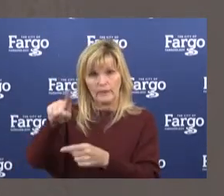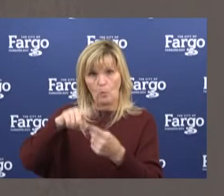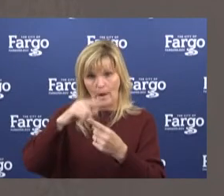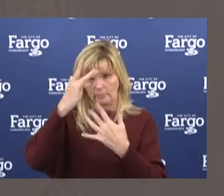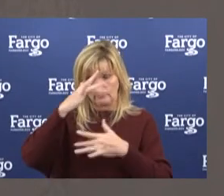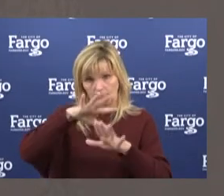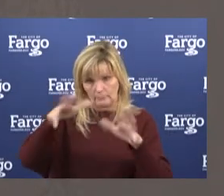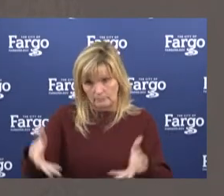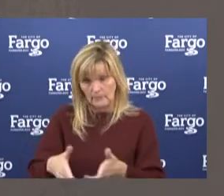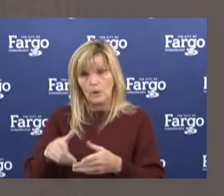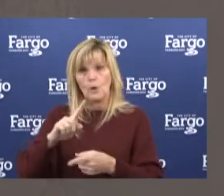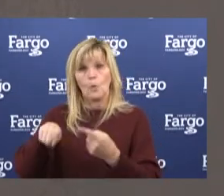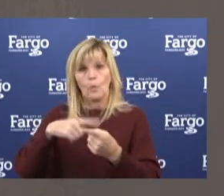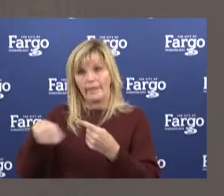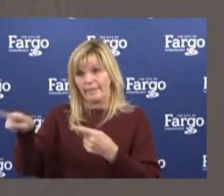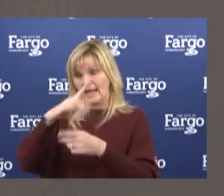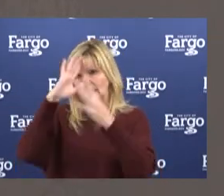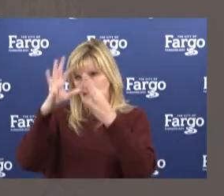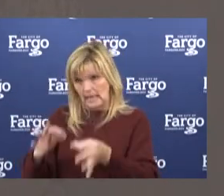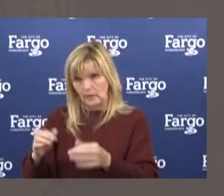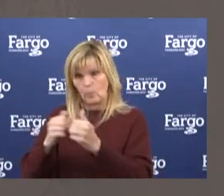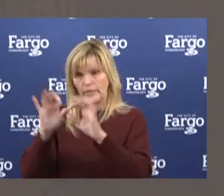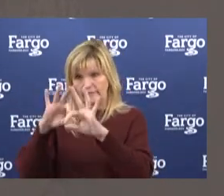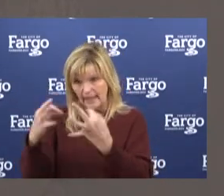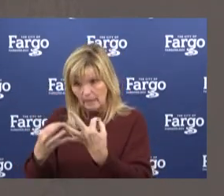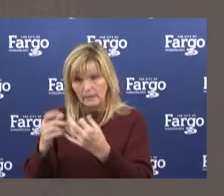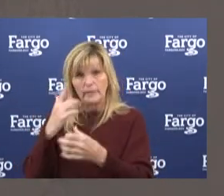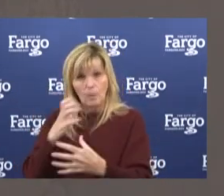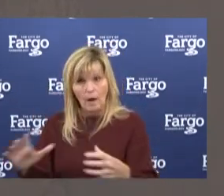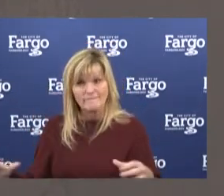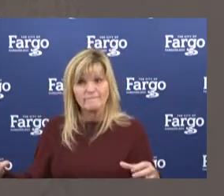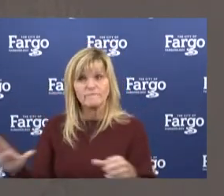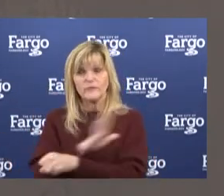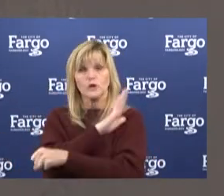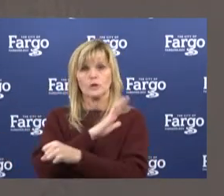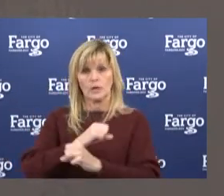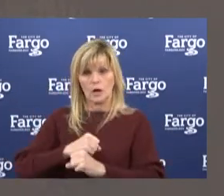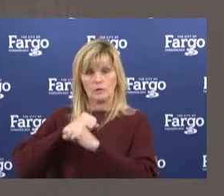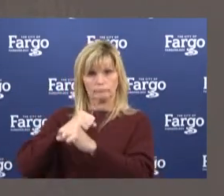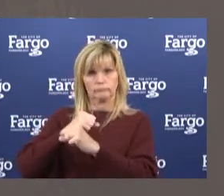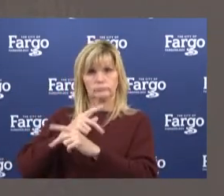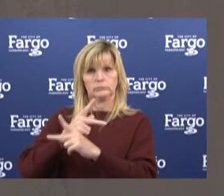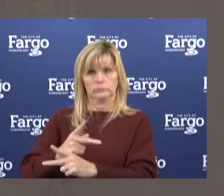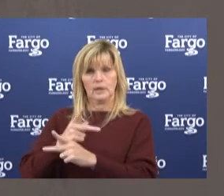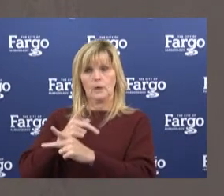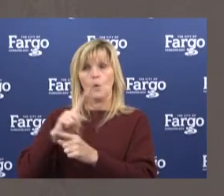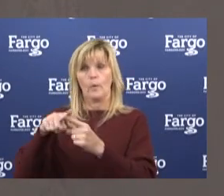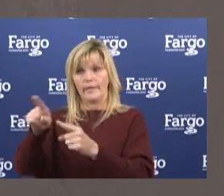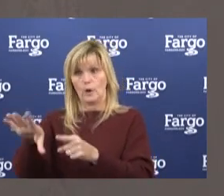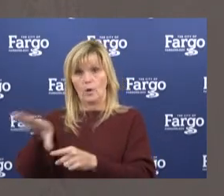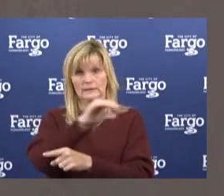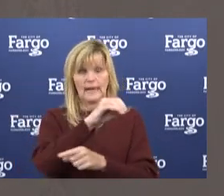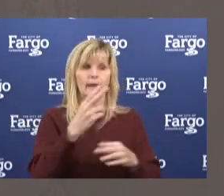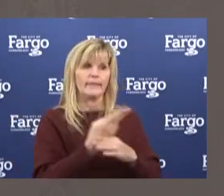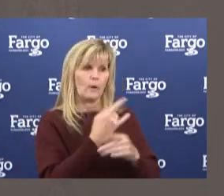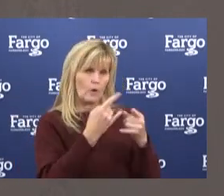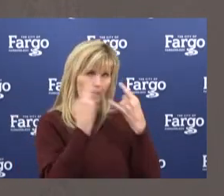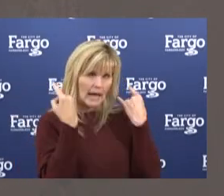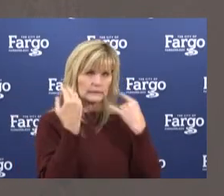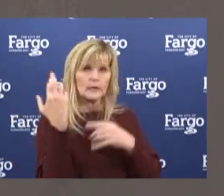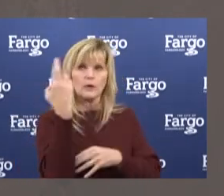they did, they made a choice as a family that out of a preponderance of caution, they wear masks when they go outside. The intent is